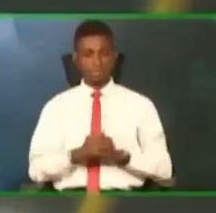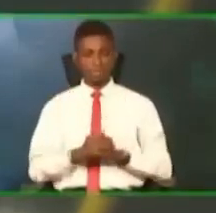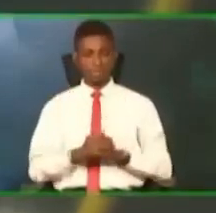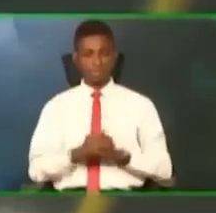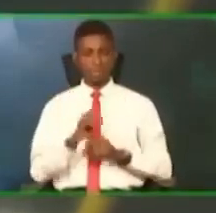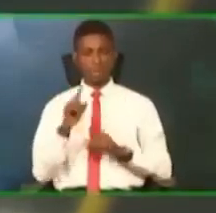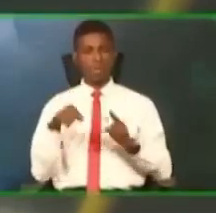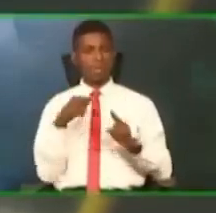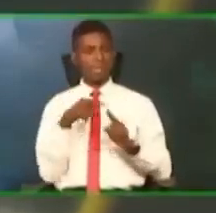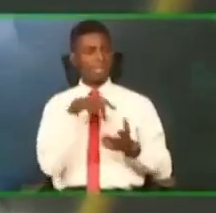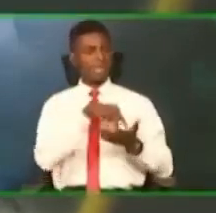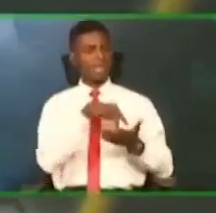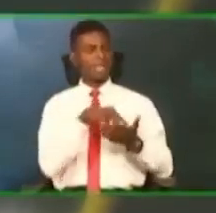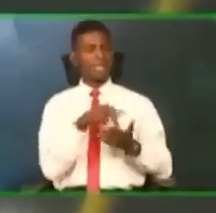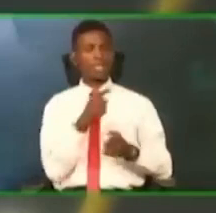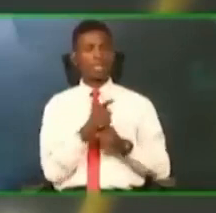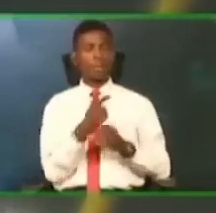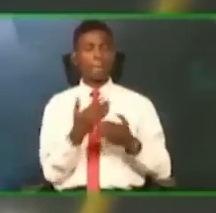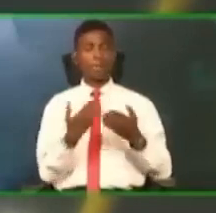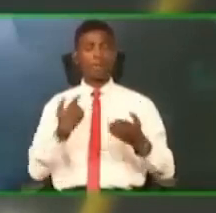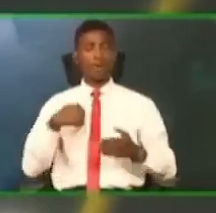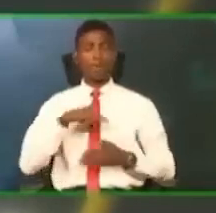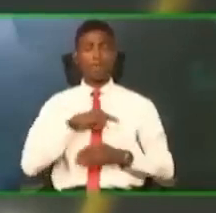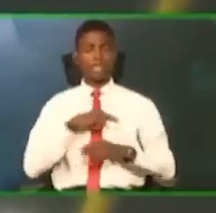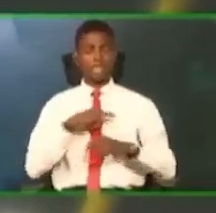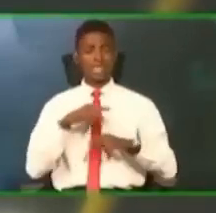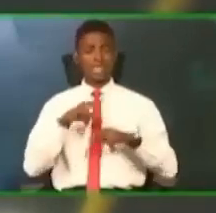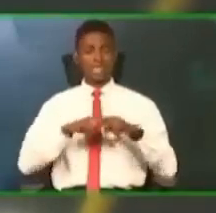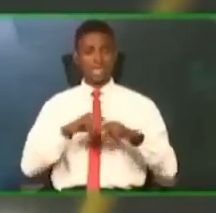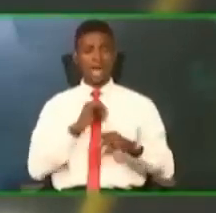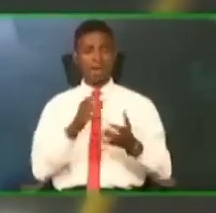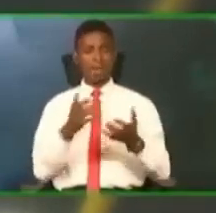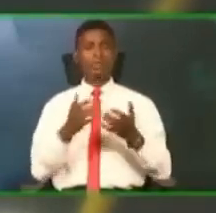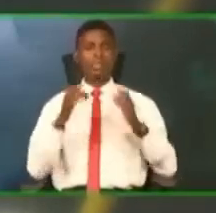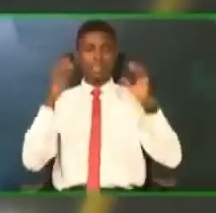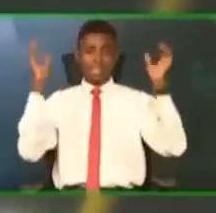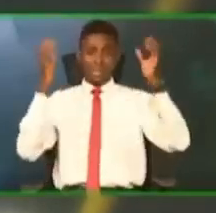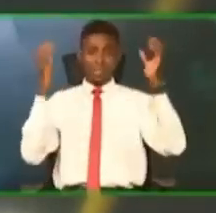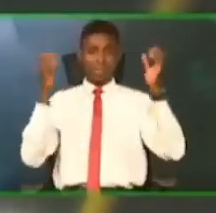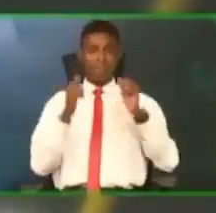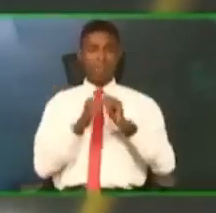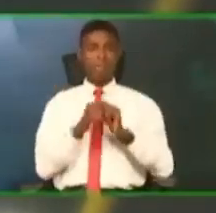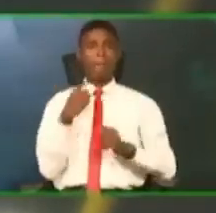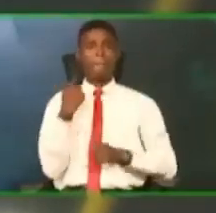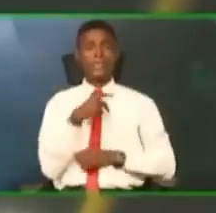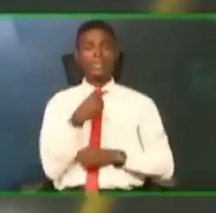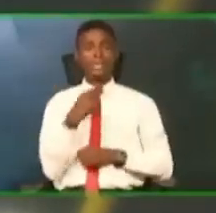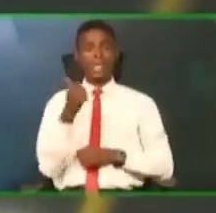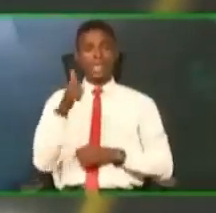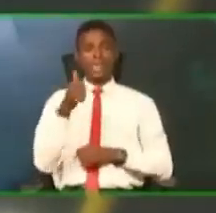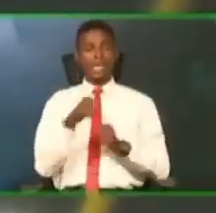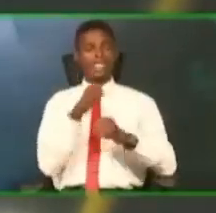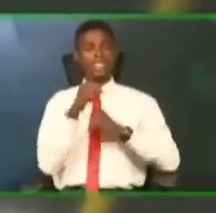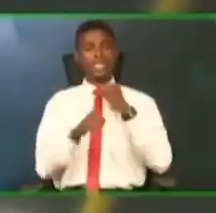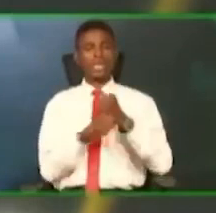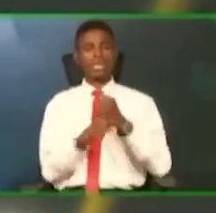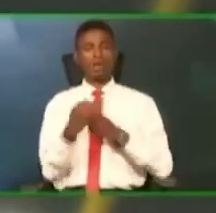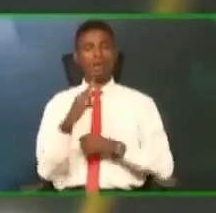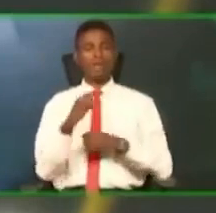While standing, just before we sit, I really want to celebrate with Pastor 10 years of impact. And